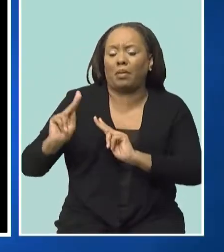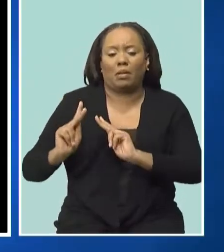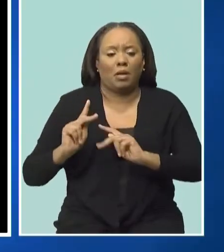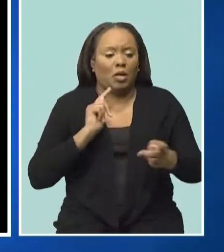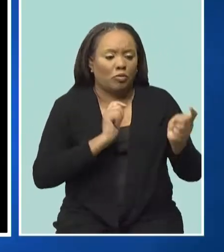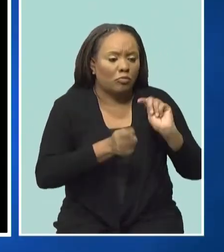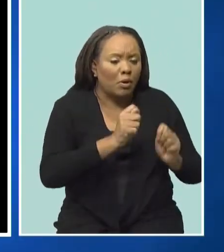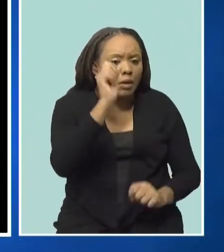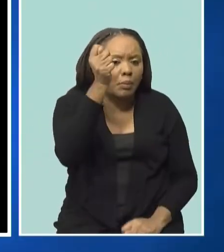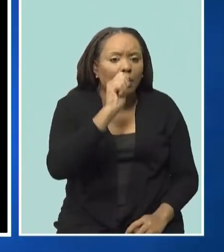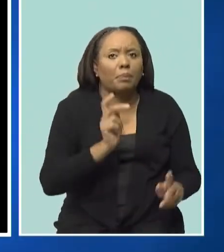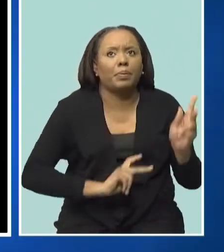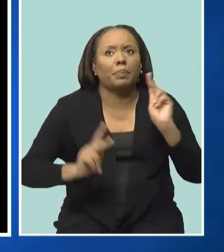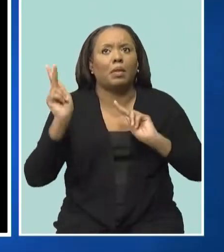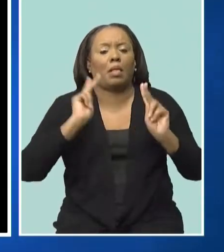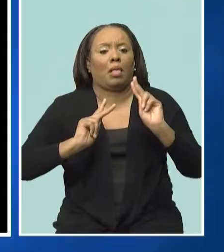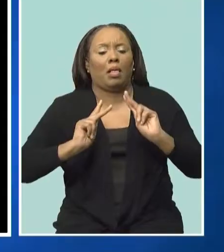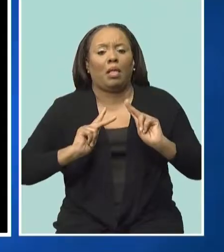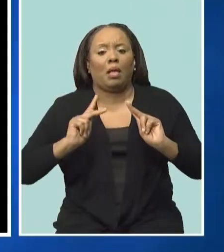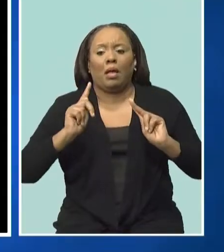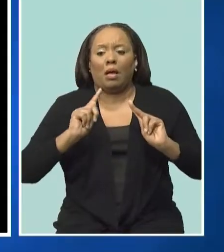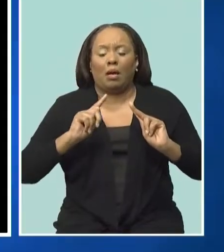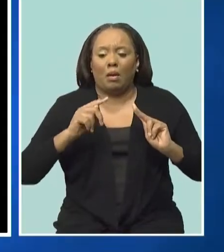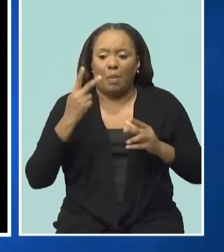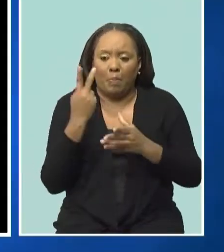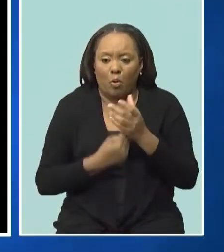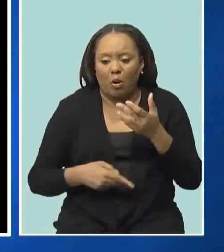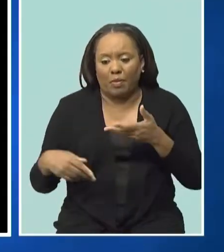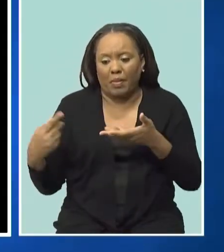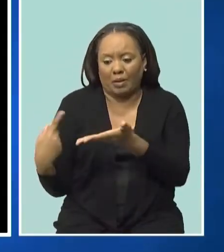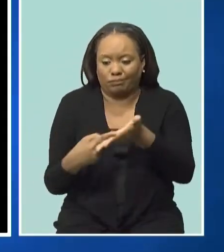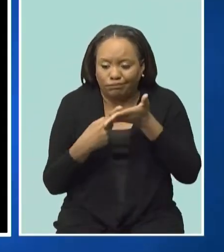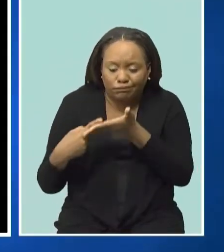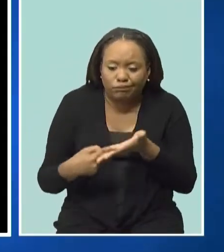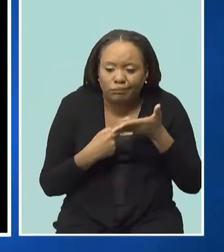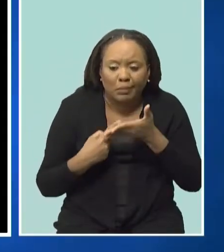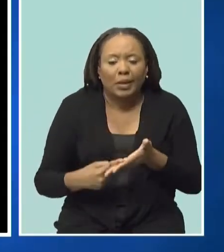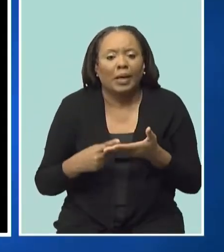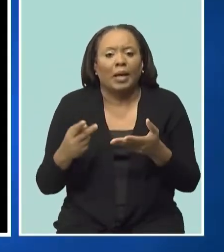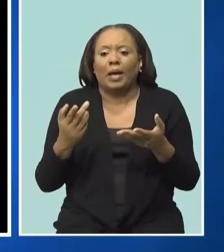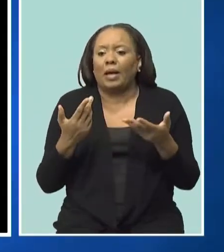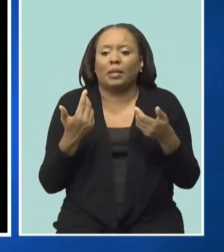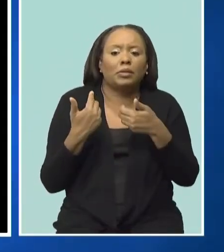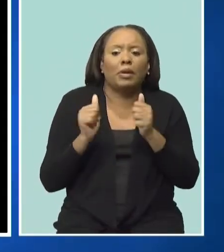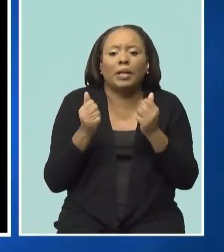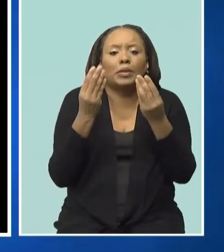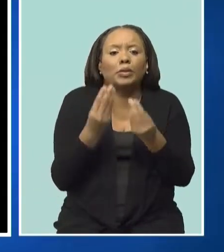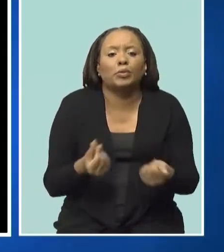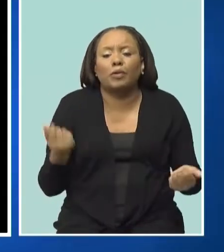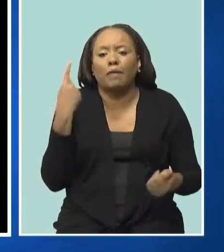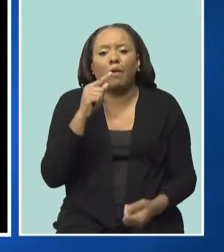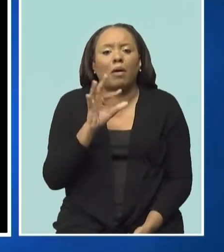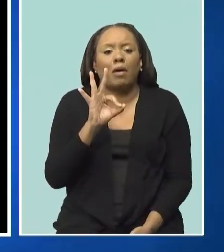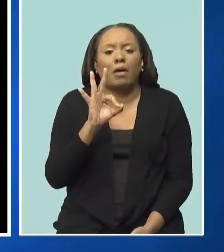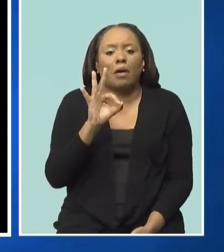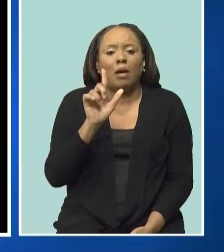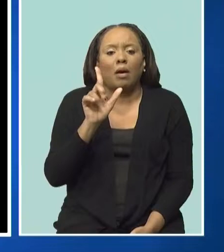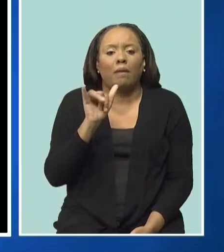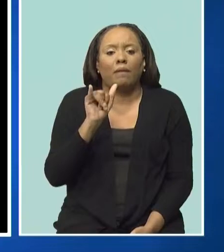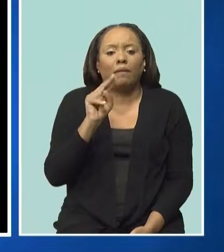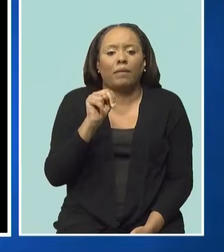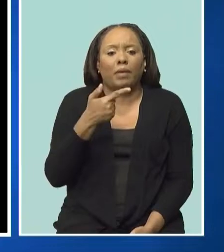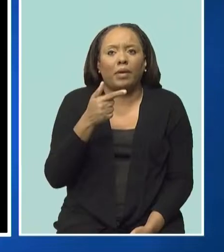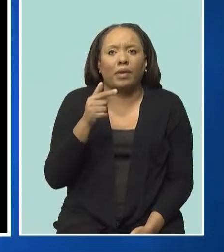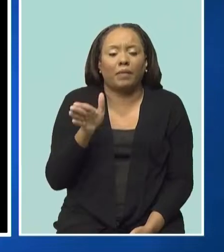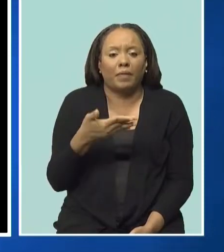be able, more so Tobagonians, could coexist when it comes to flying fish in Tobago waters. What steps has your association taken